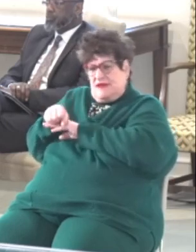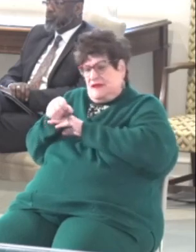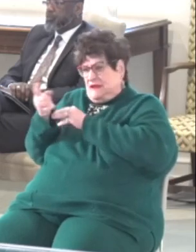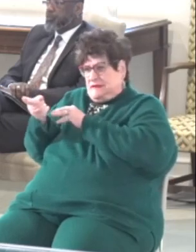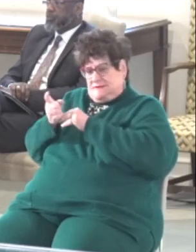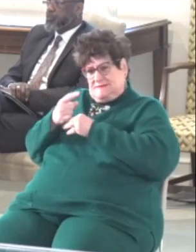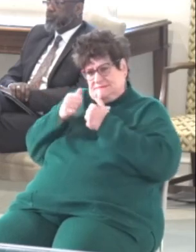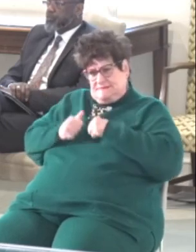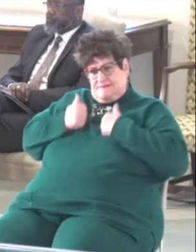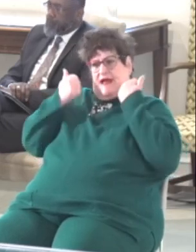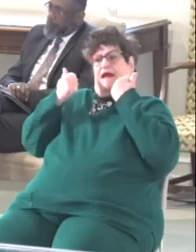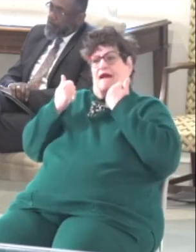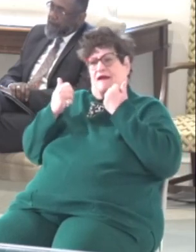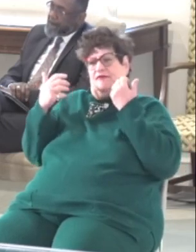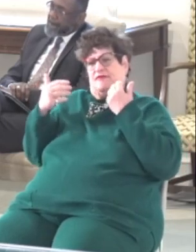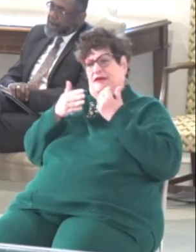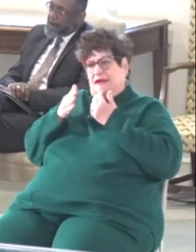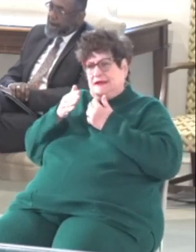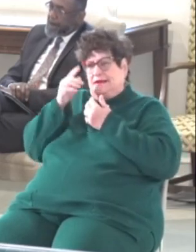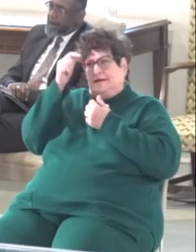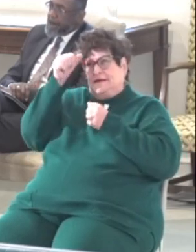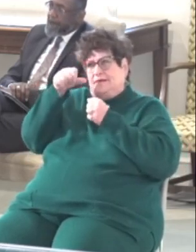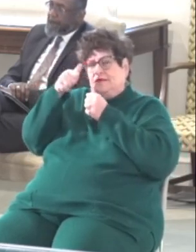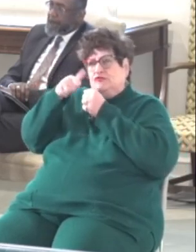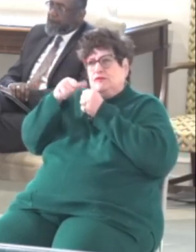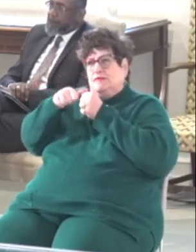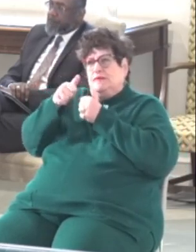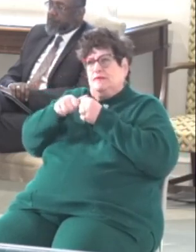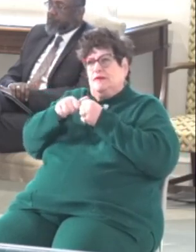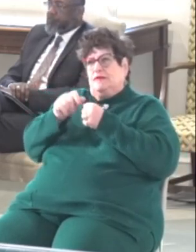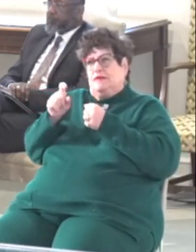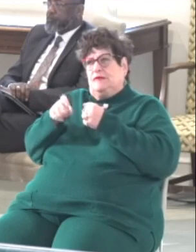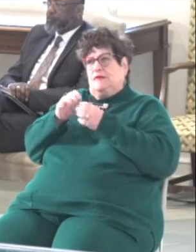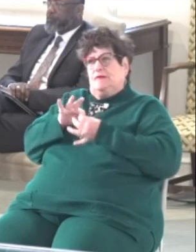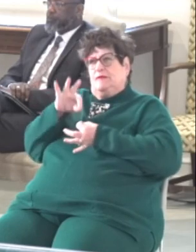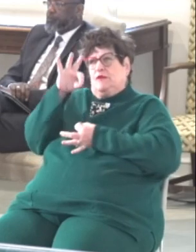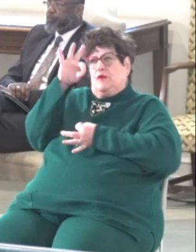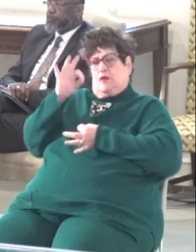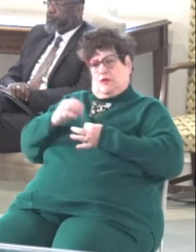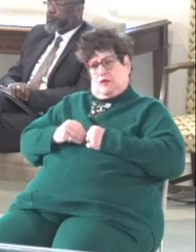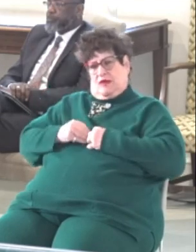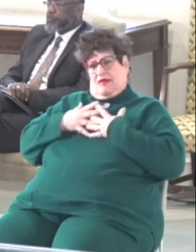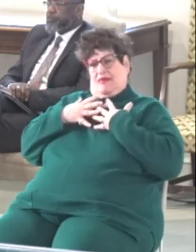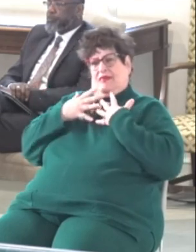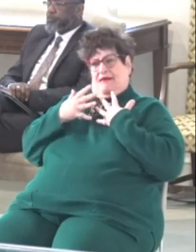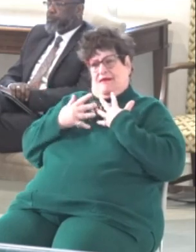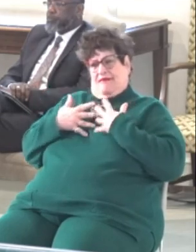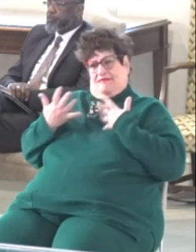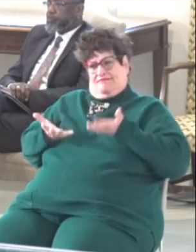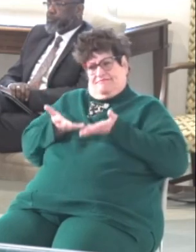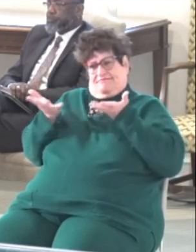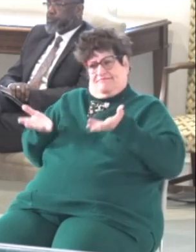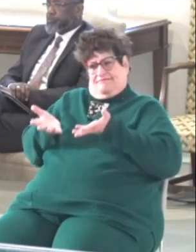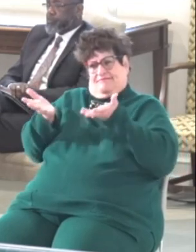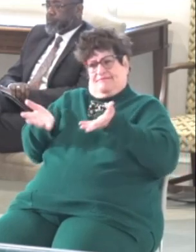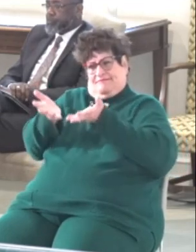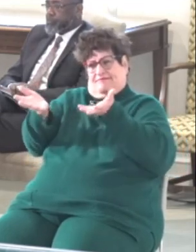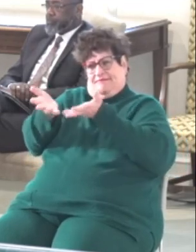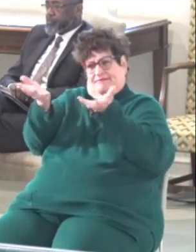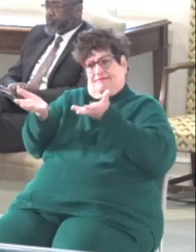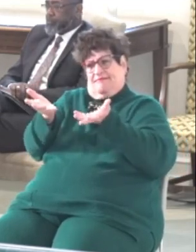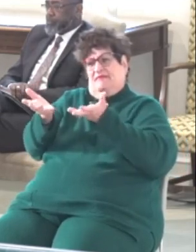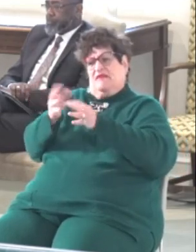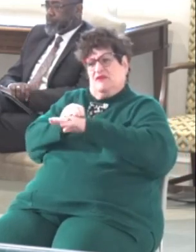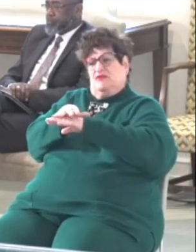heart, that keep mind, that keep soul alive. Then emerge and thrive in a form of new life